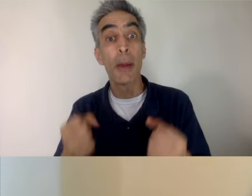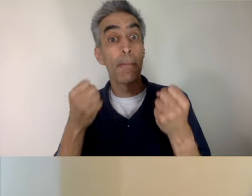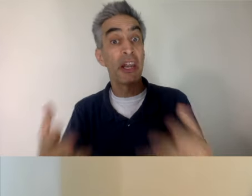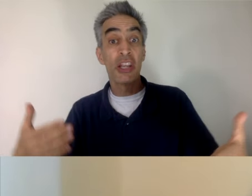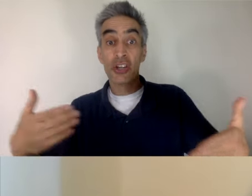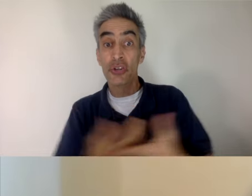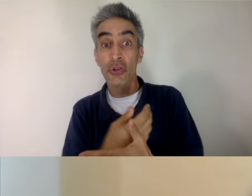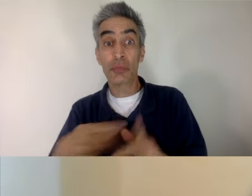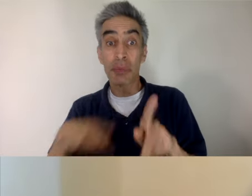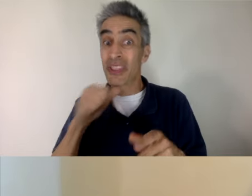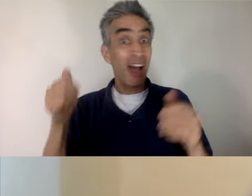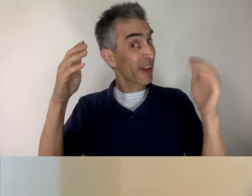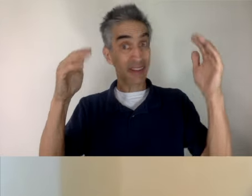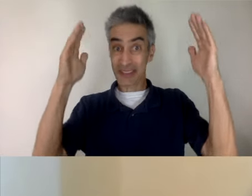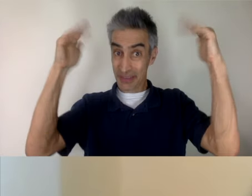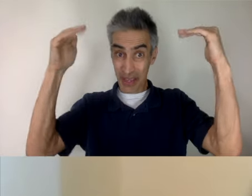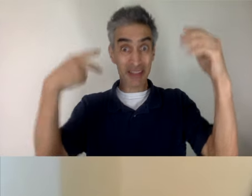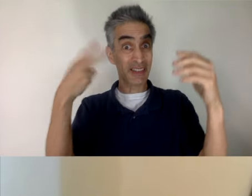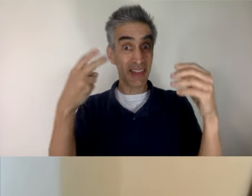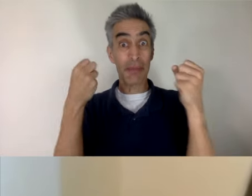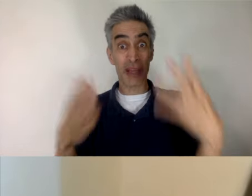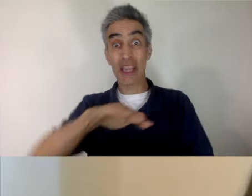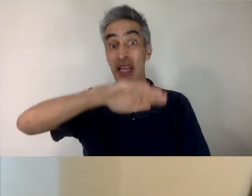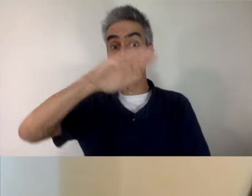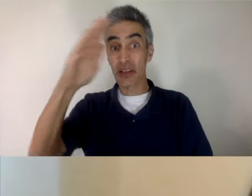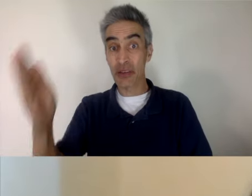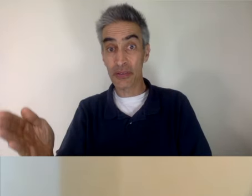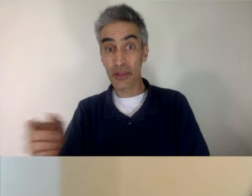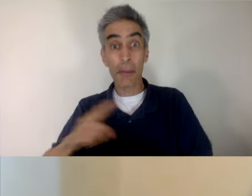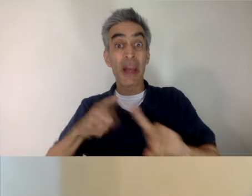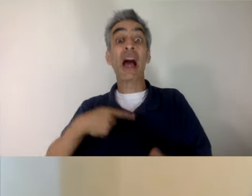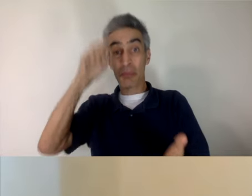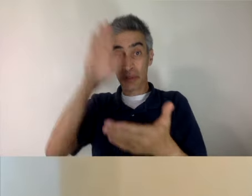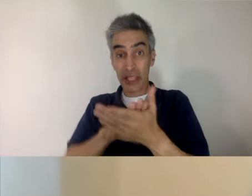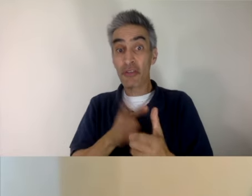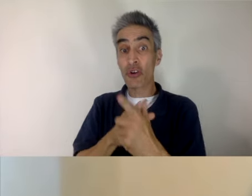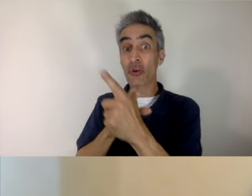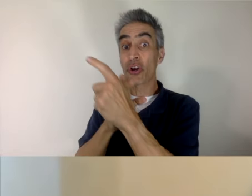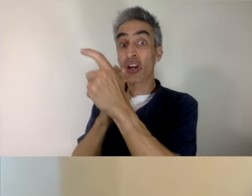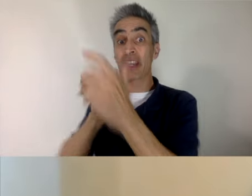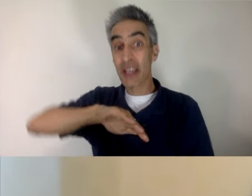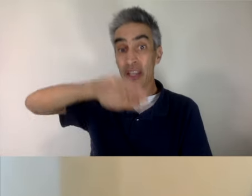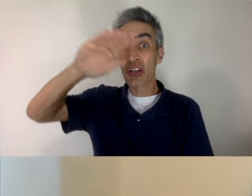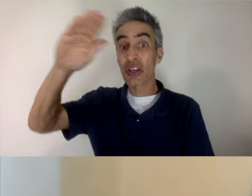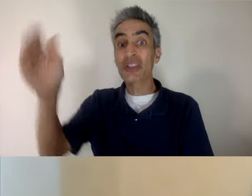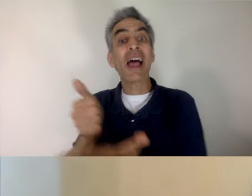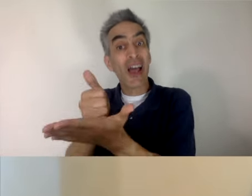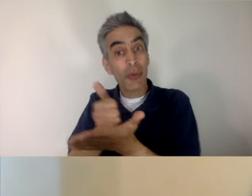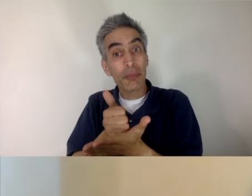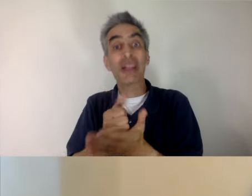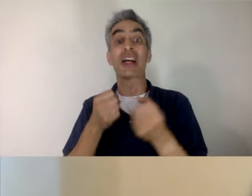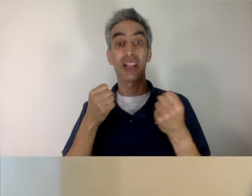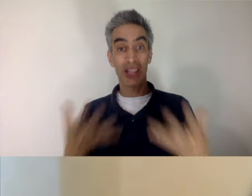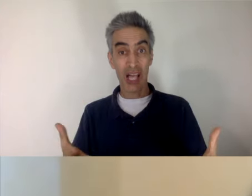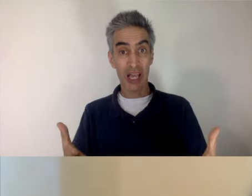the hills throughout almost the entire course. But I think the hill repeats definitely helped me, made my